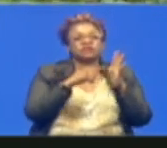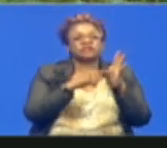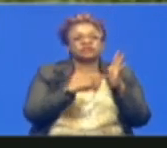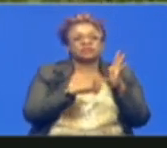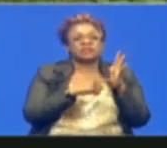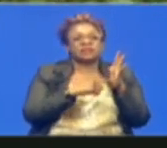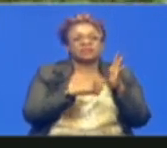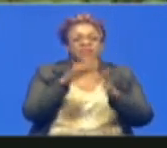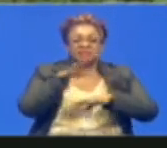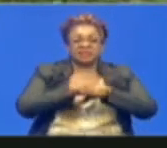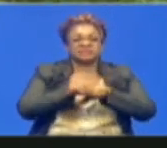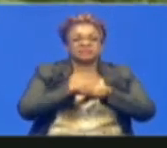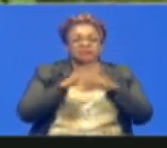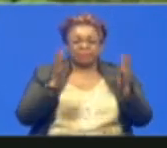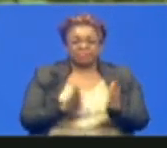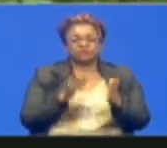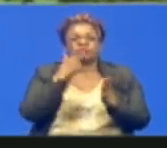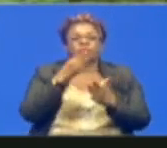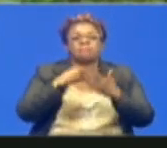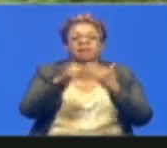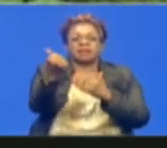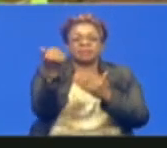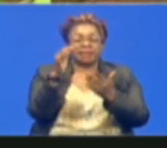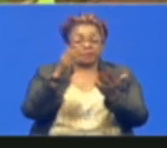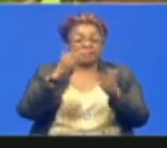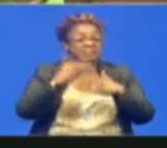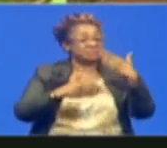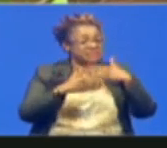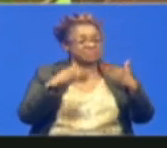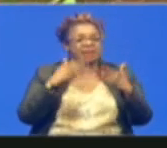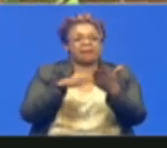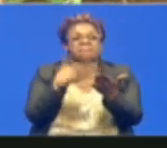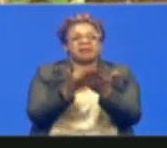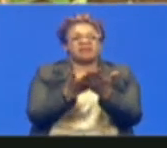buyer of the apartment I had applied for. Then